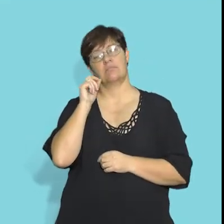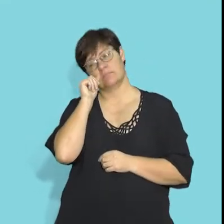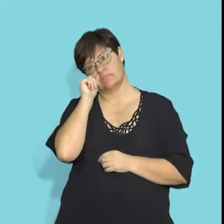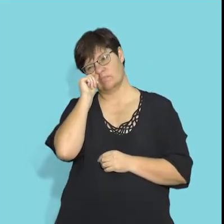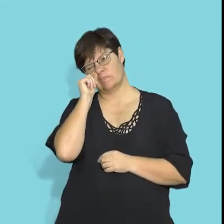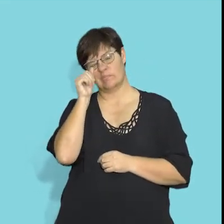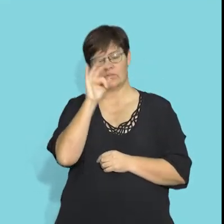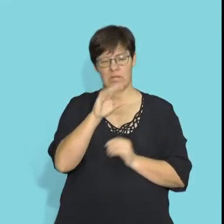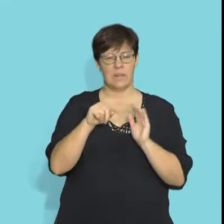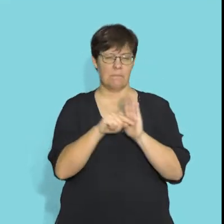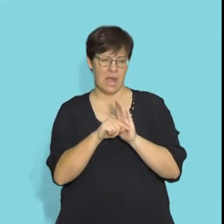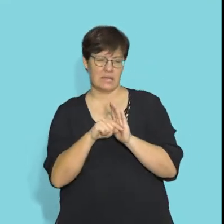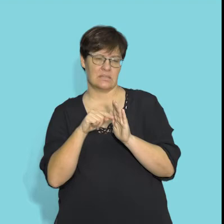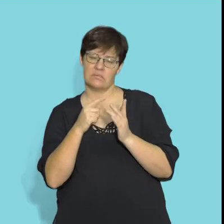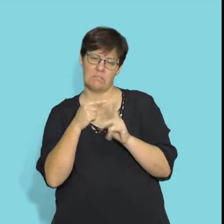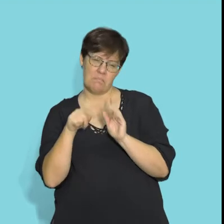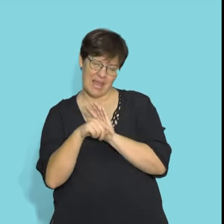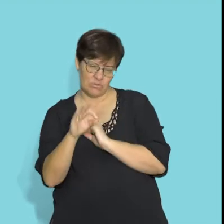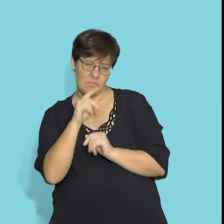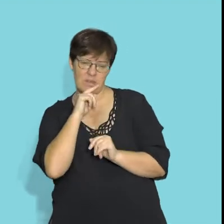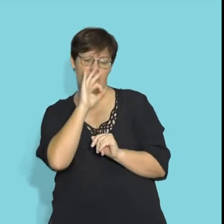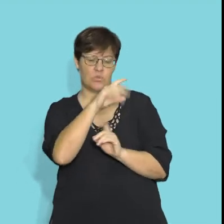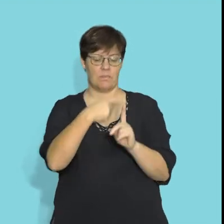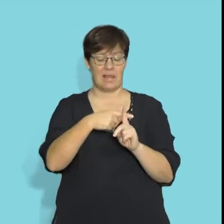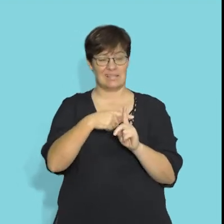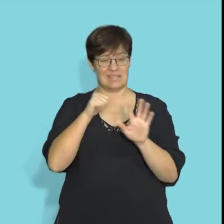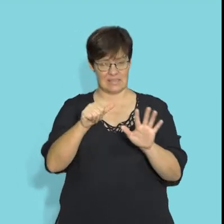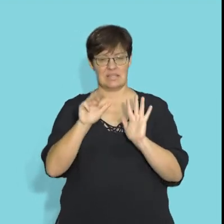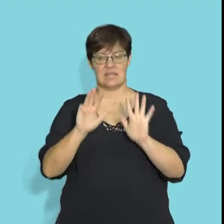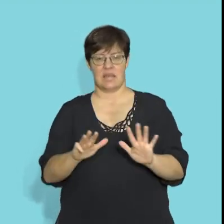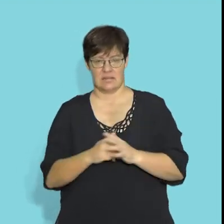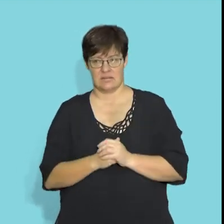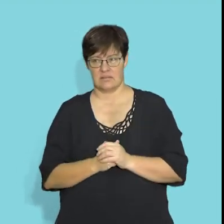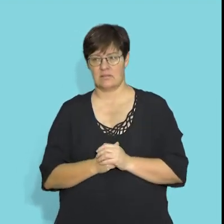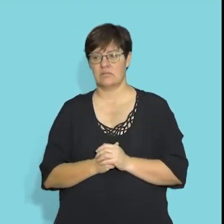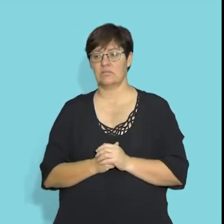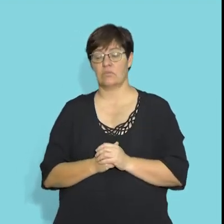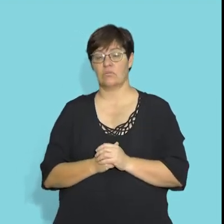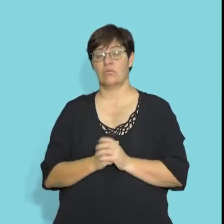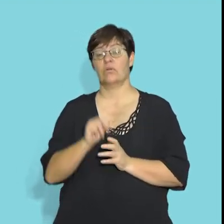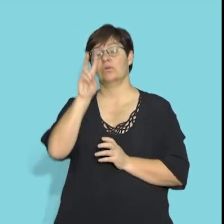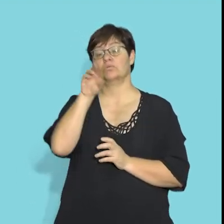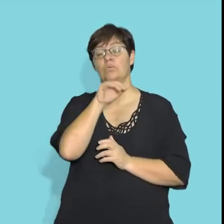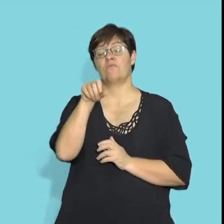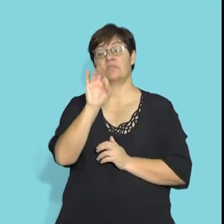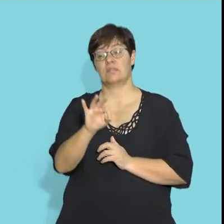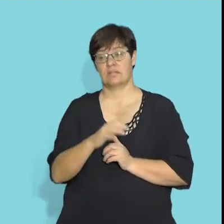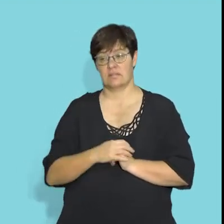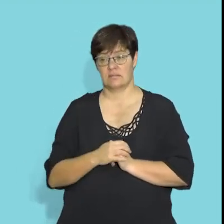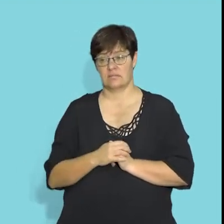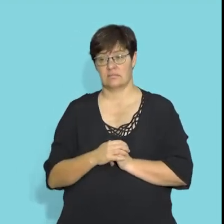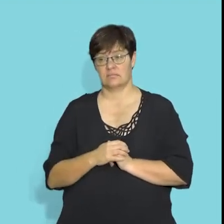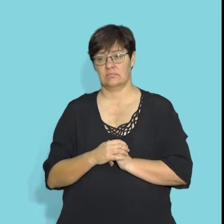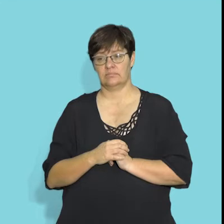becomes positive, so it's going to be 3 plus 6, which is 9. And so I know that my gradient is 2 over 3.